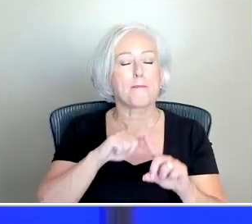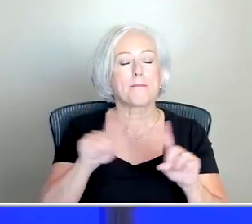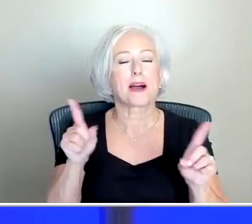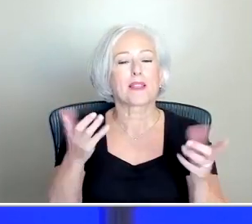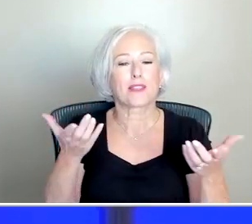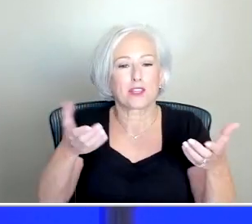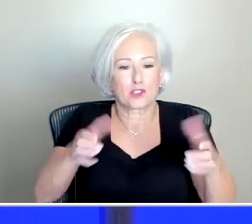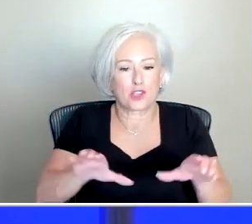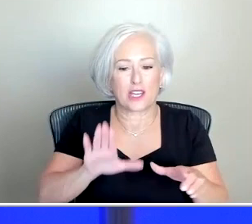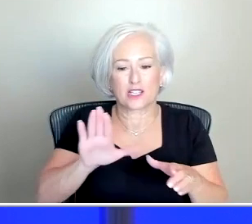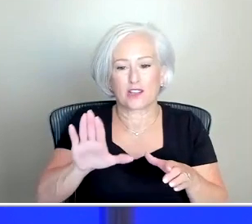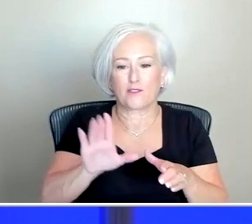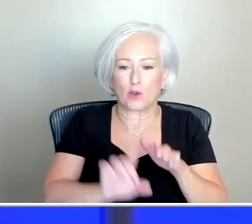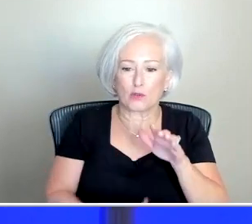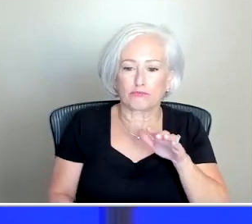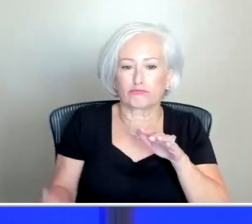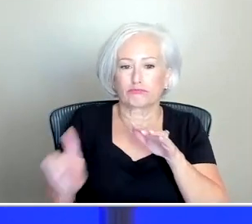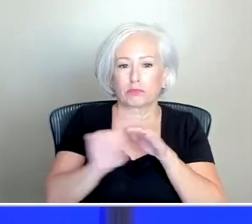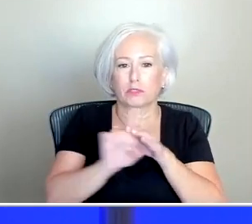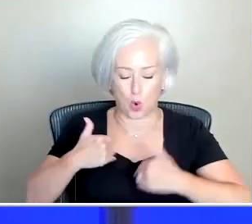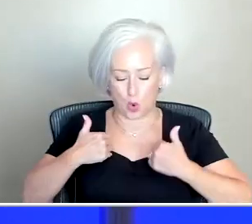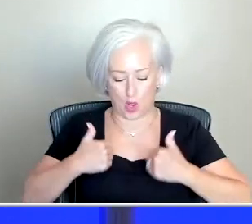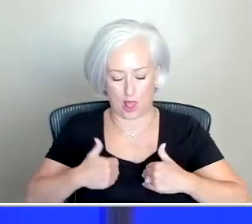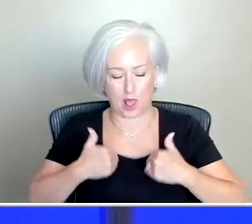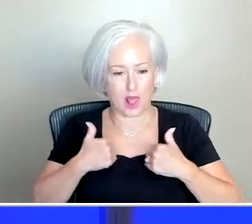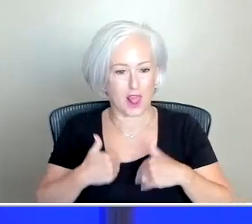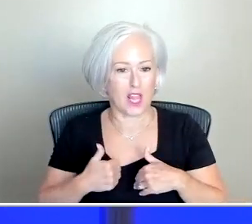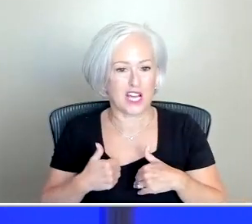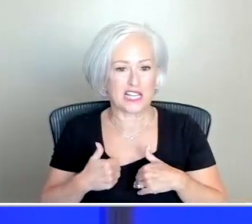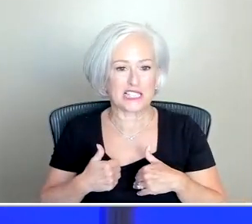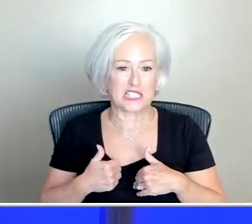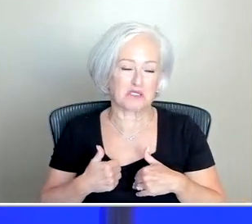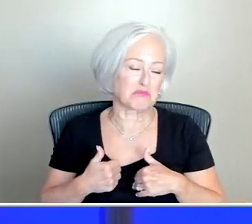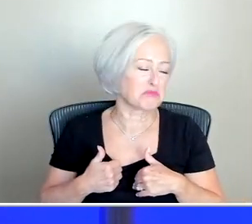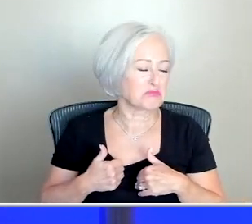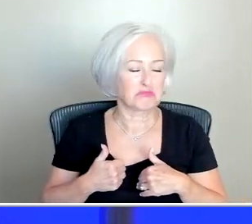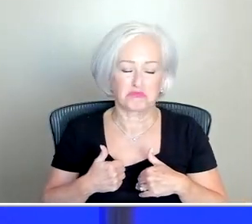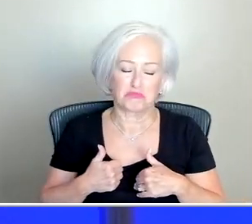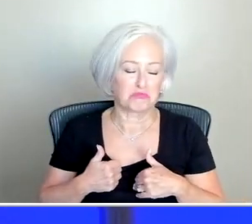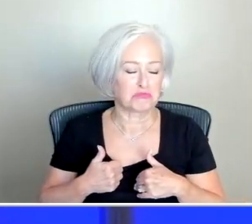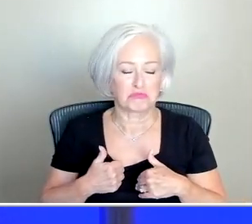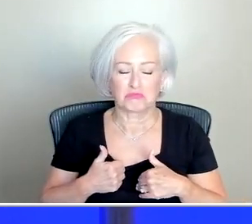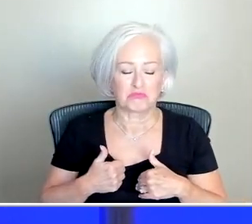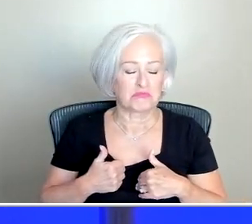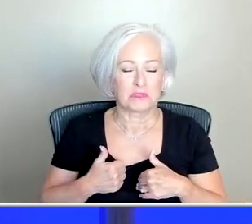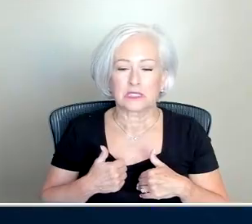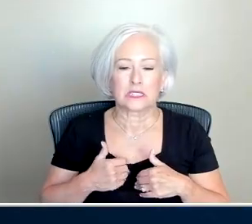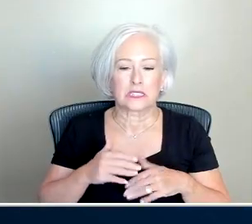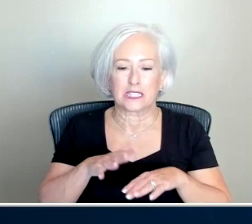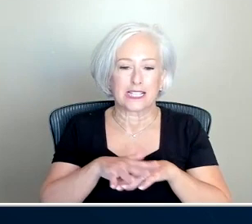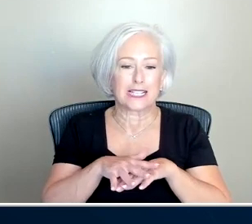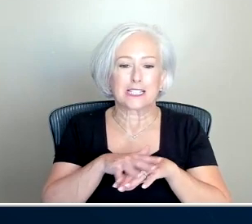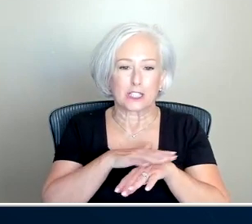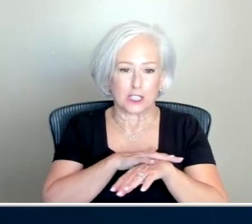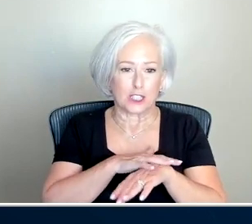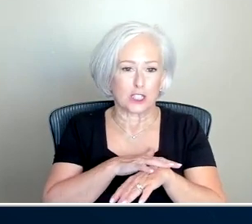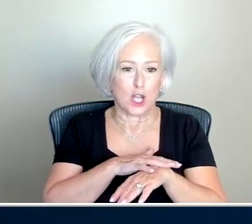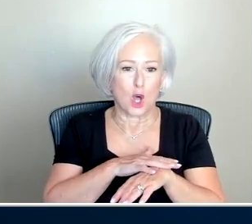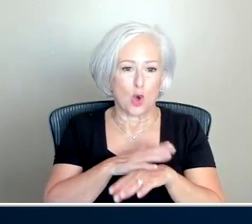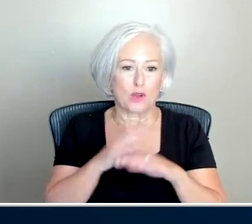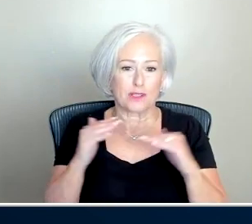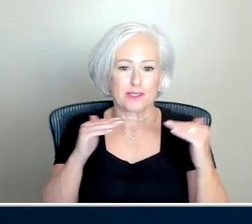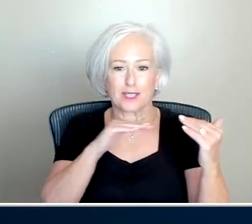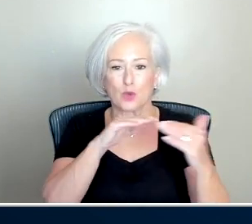the arm or in the lungs, is as low as it is, pretty much equivalent to anybody else. Right. Something that